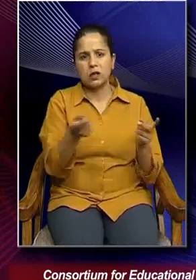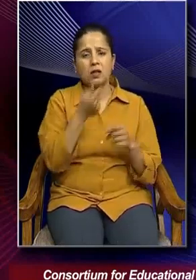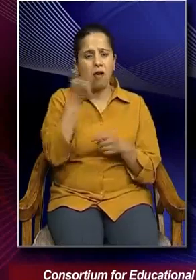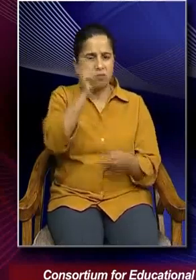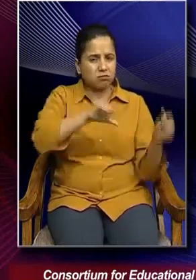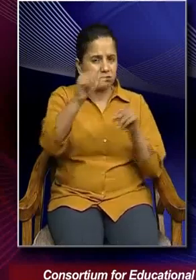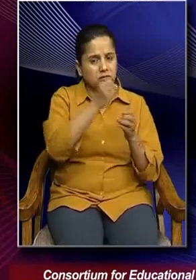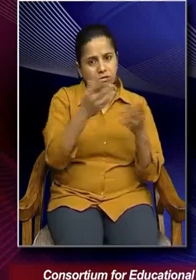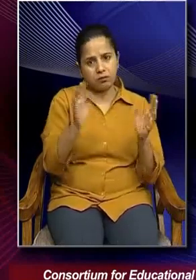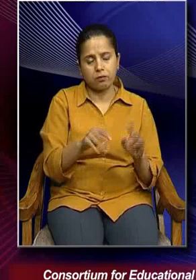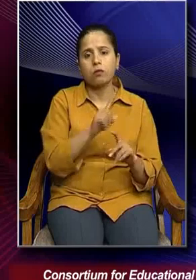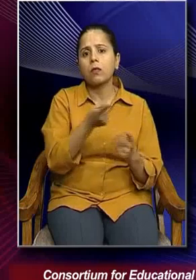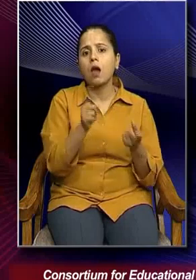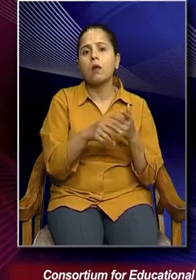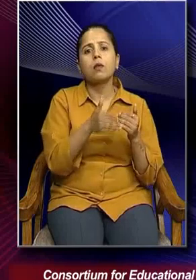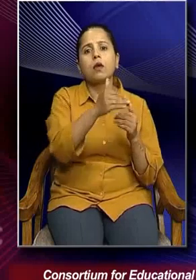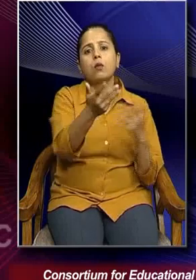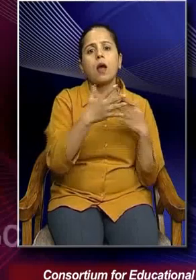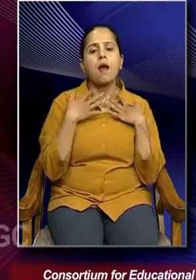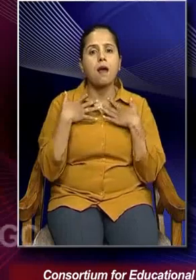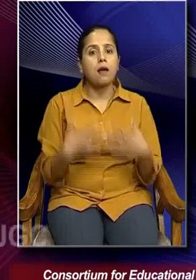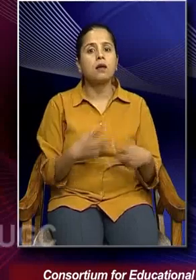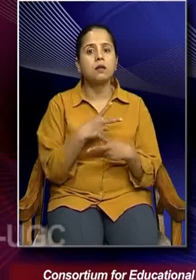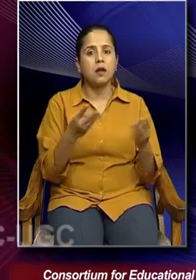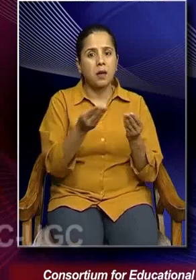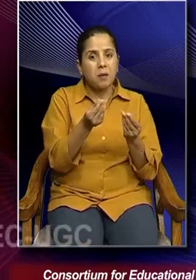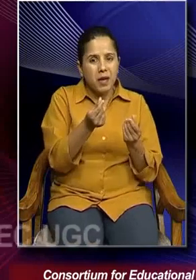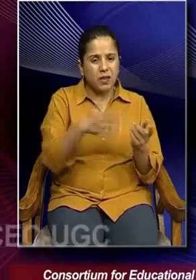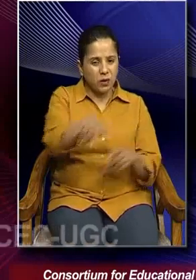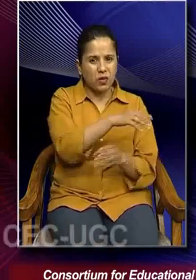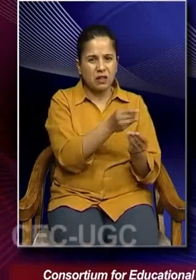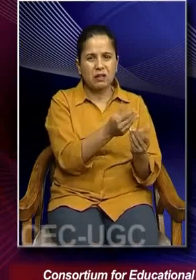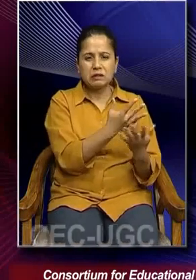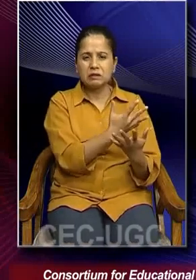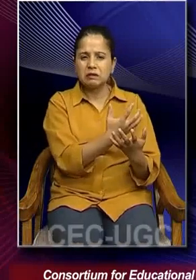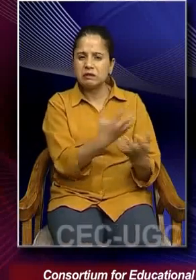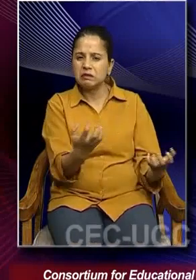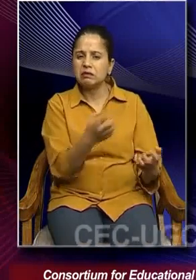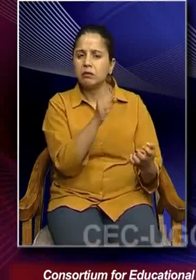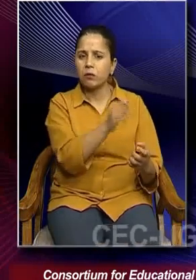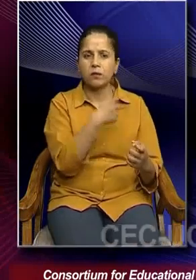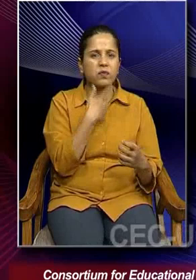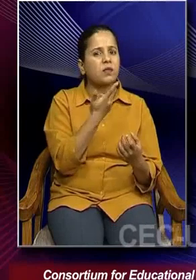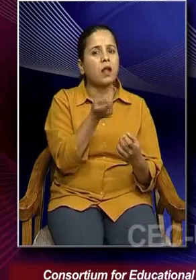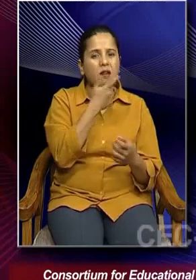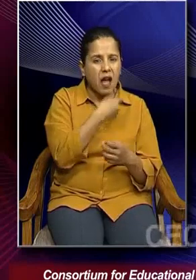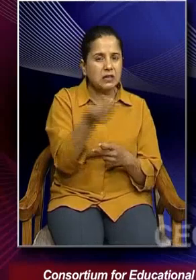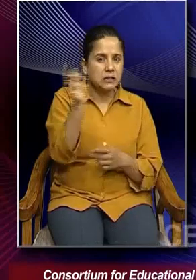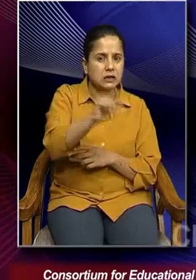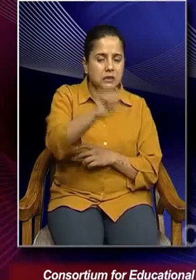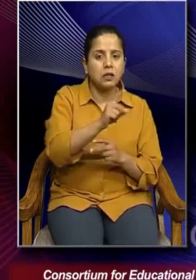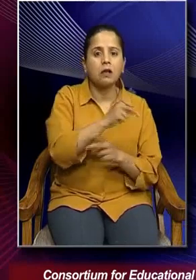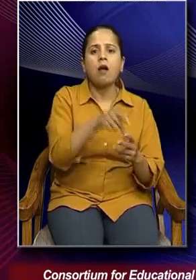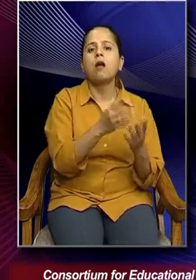what happened was gradually the health of the soil started deteriorating. And similarly, with increasing global population